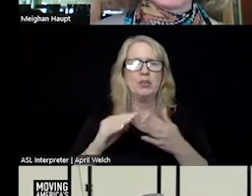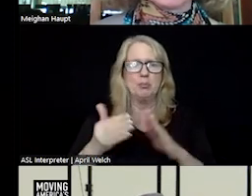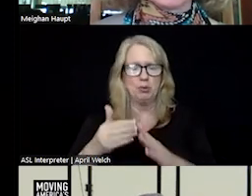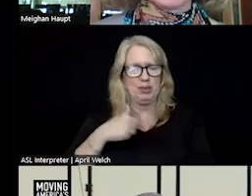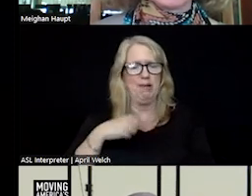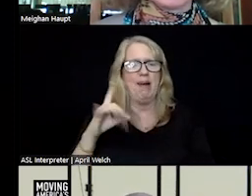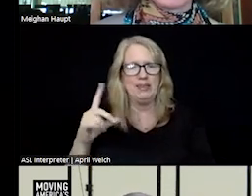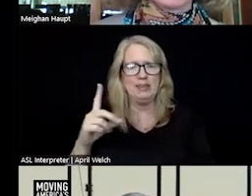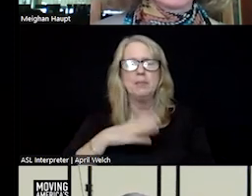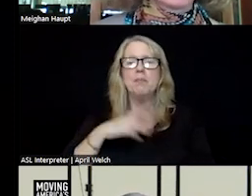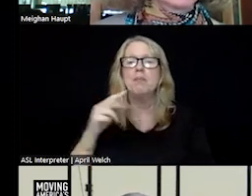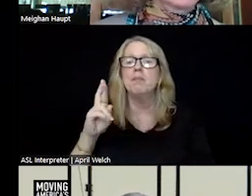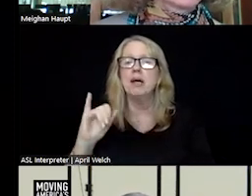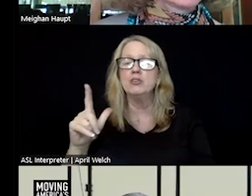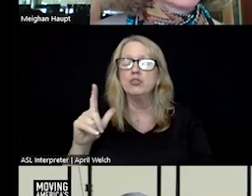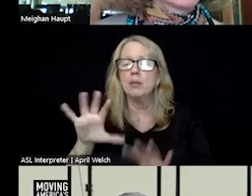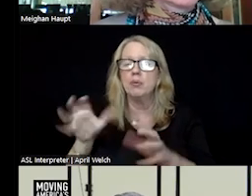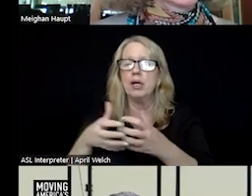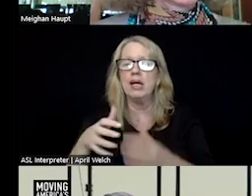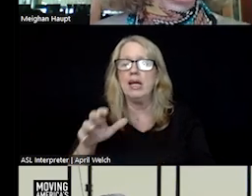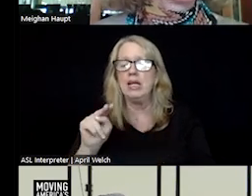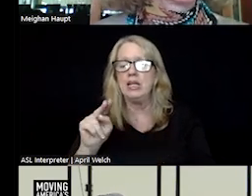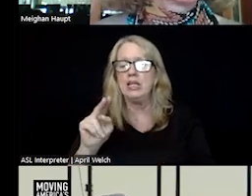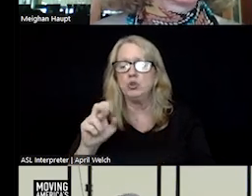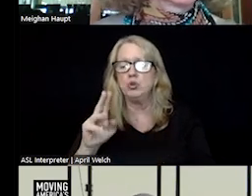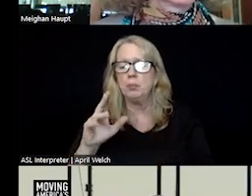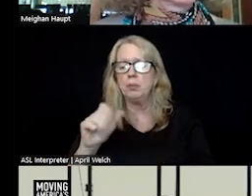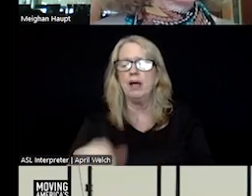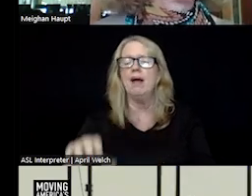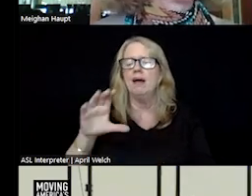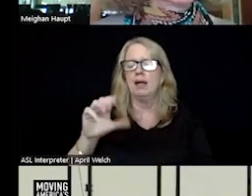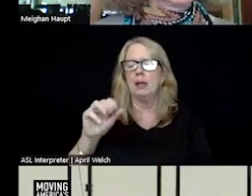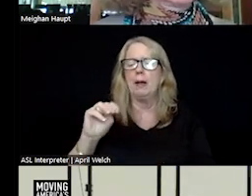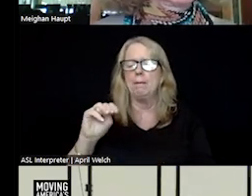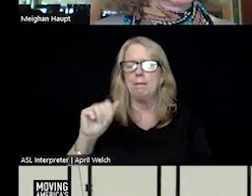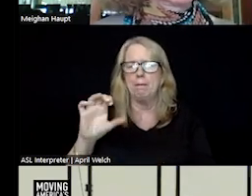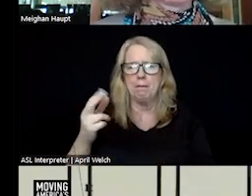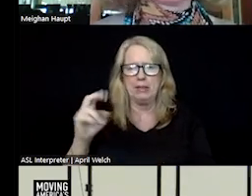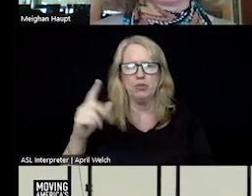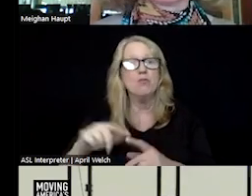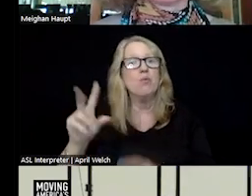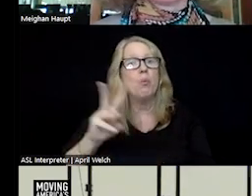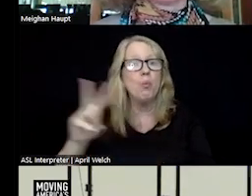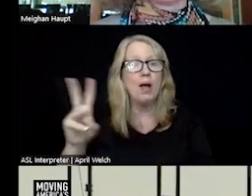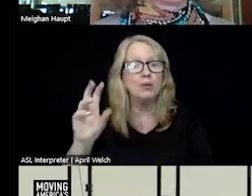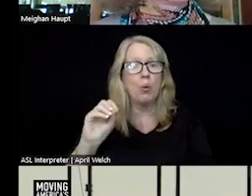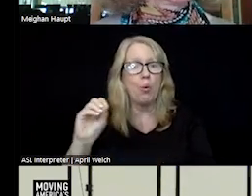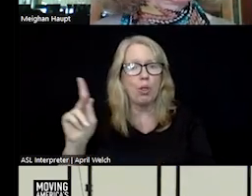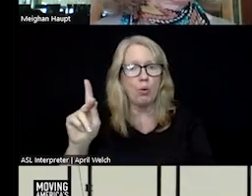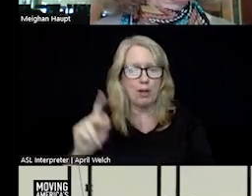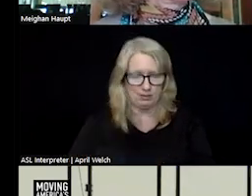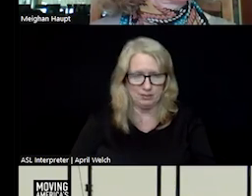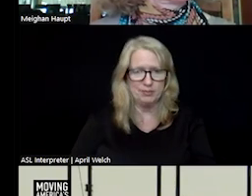My tribal affiliation is Numina, also known as Comanche, from West Oklahoma,